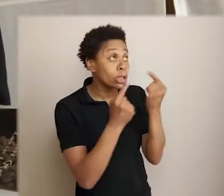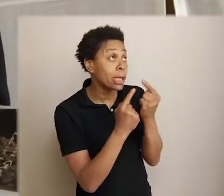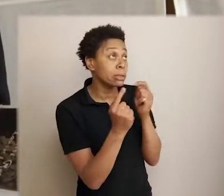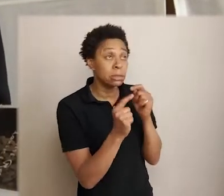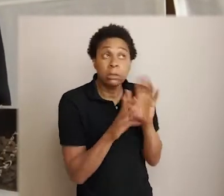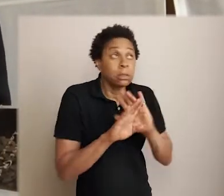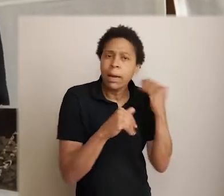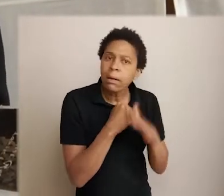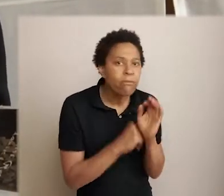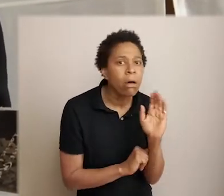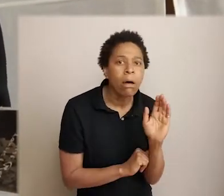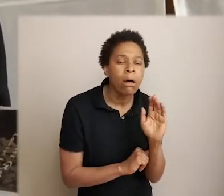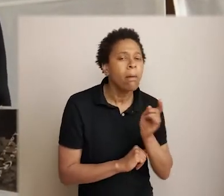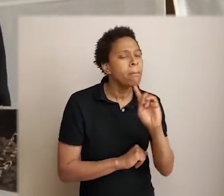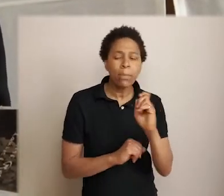would have had that view.